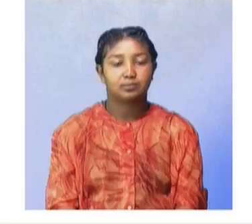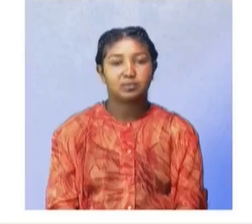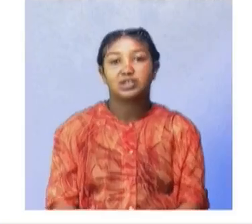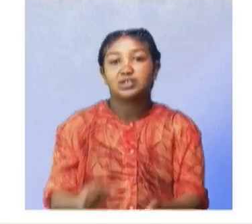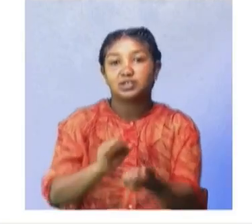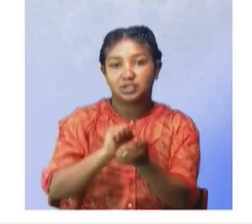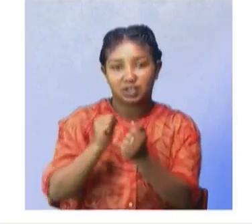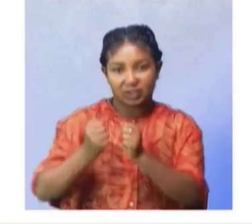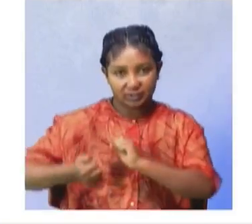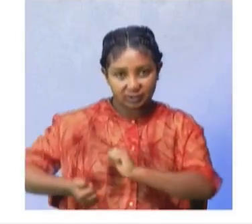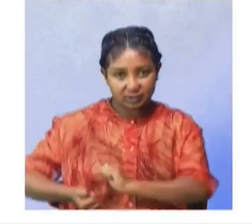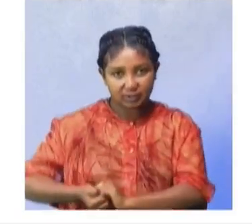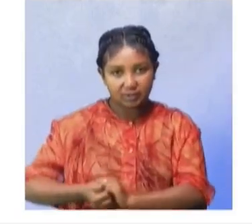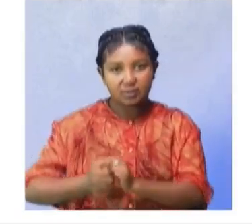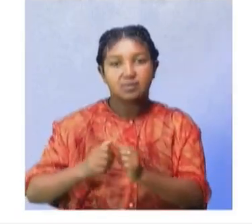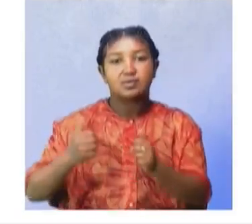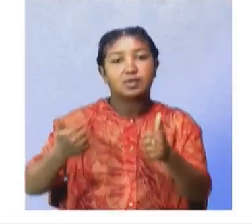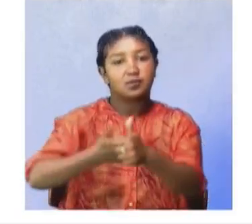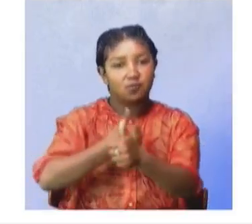the following